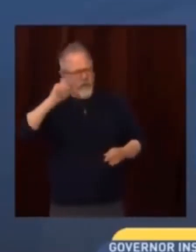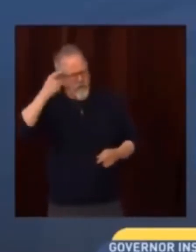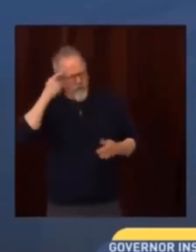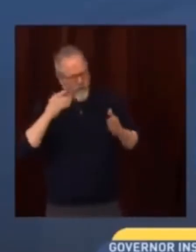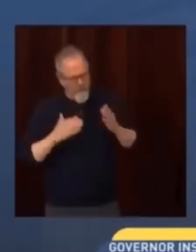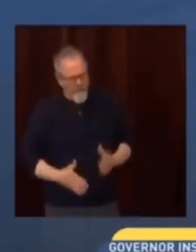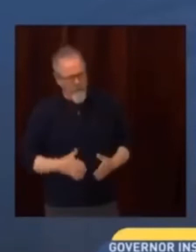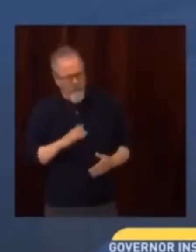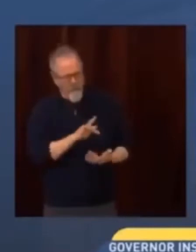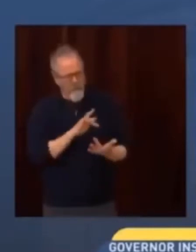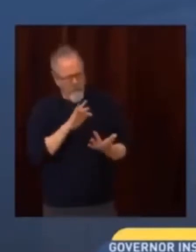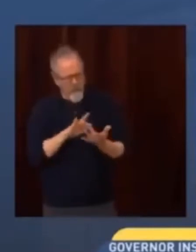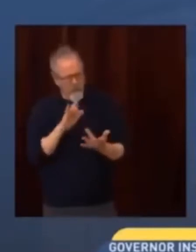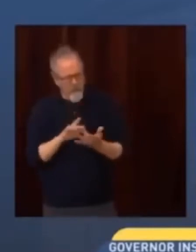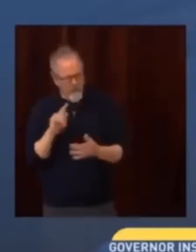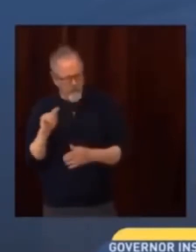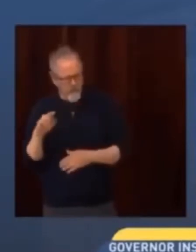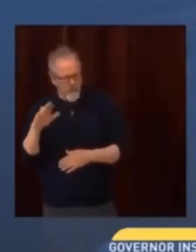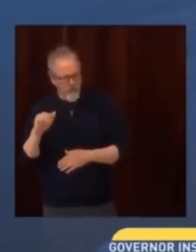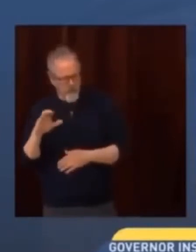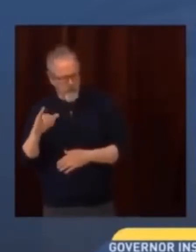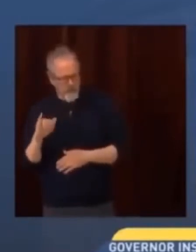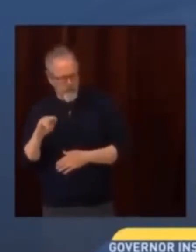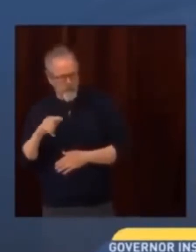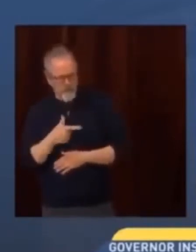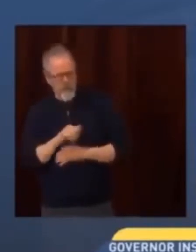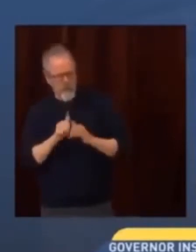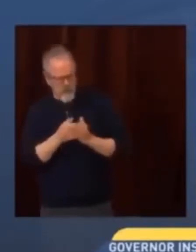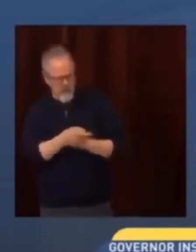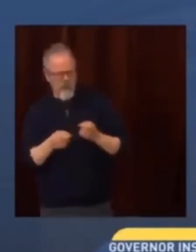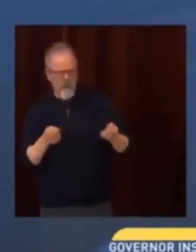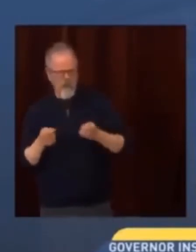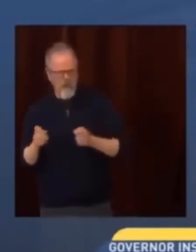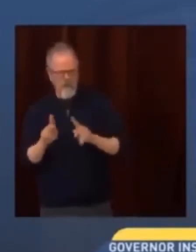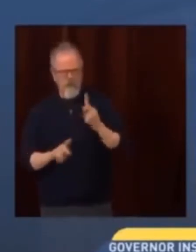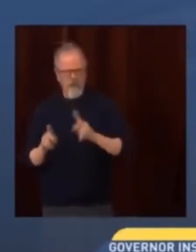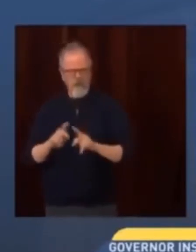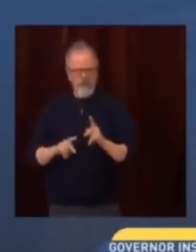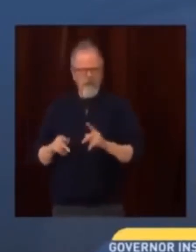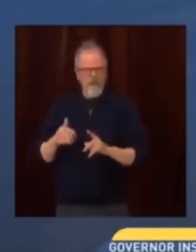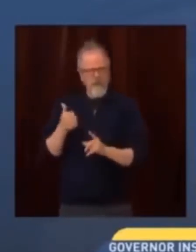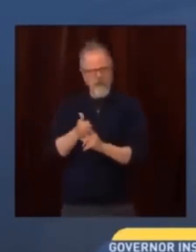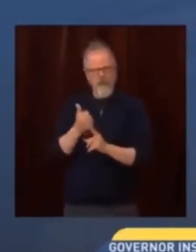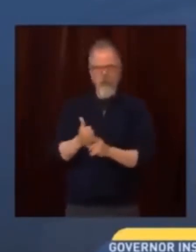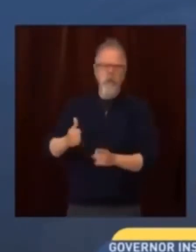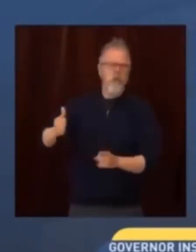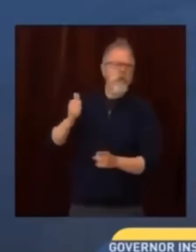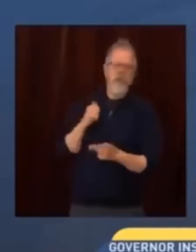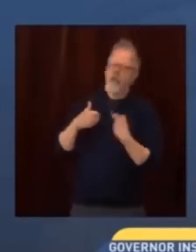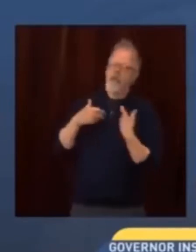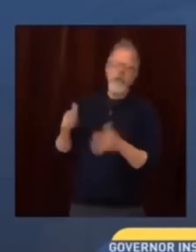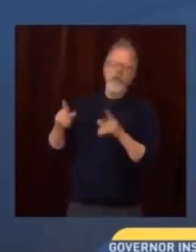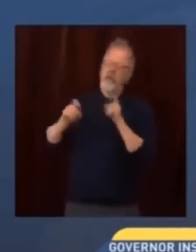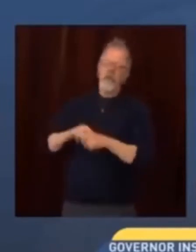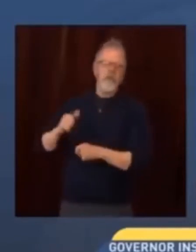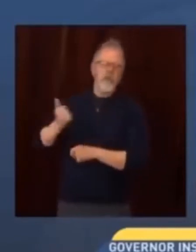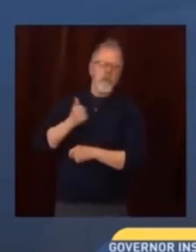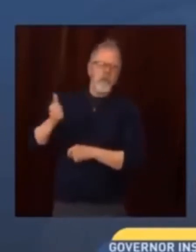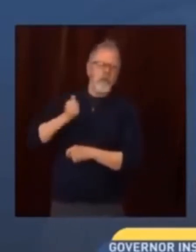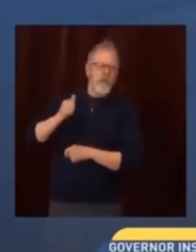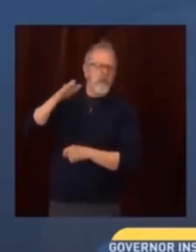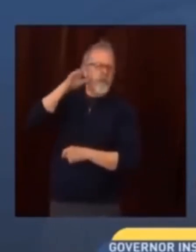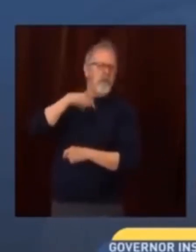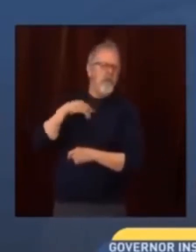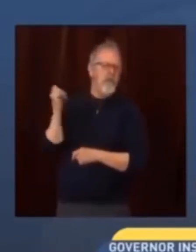tracing how are you guys gonna handle people or families who under refuses has store to some isolate if they want to leave their home to get